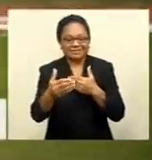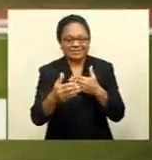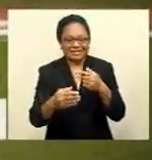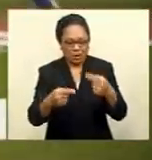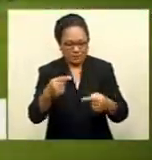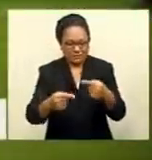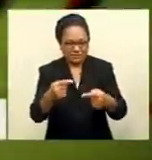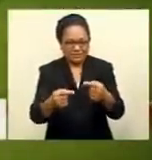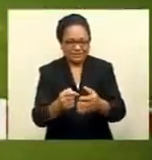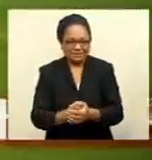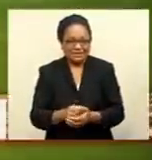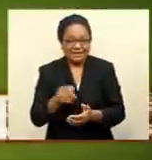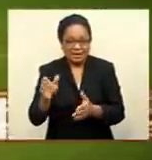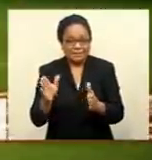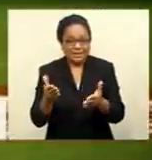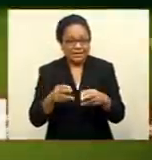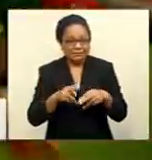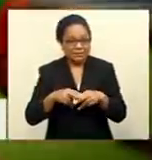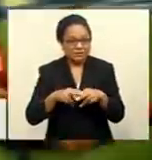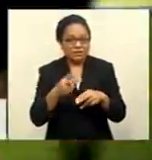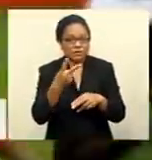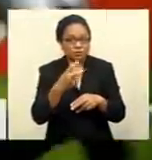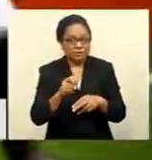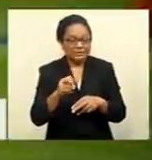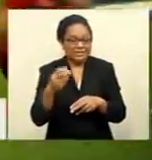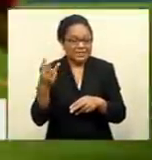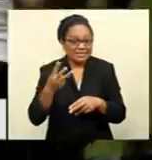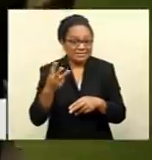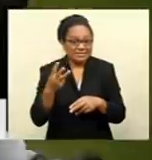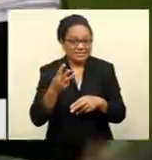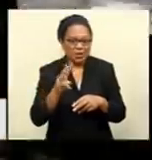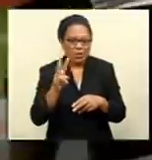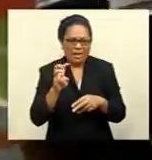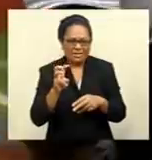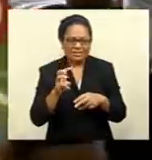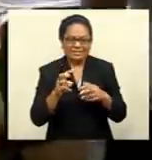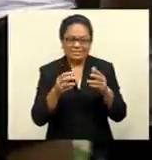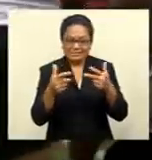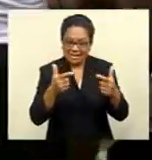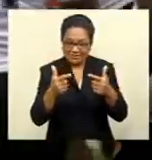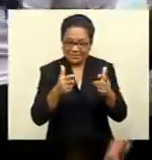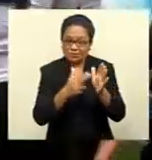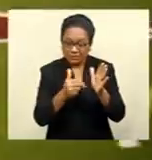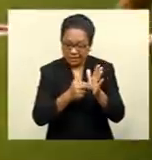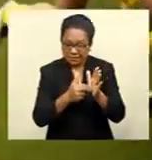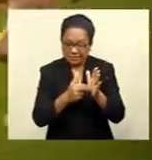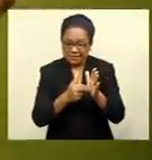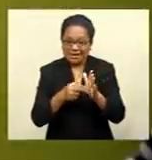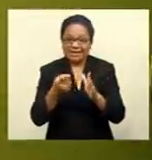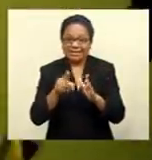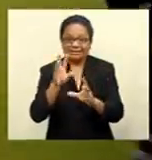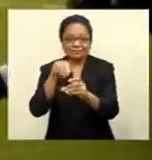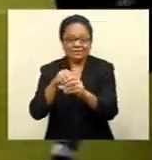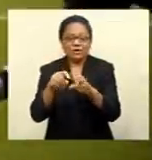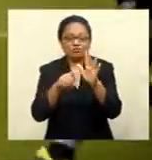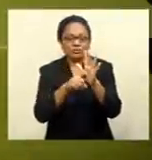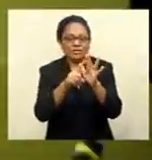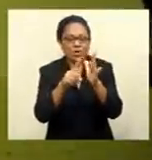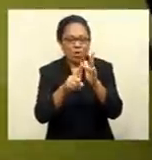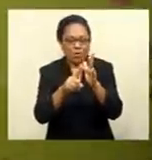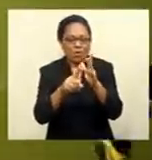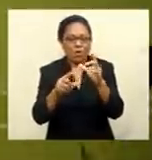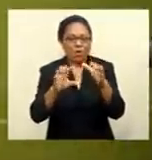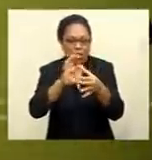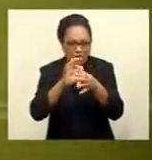debuted for Fiji at the 2013 Wellington Sevens and went on to represent Fiji at the Rio Olympics where the